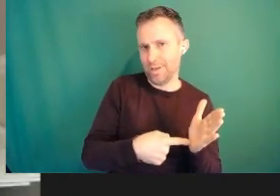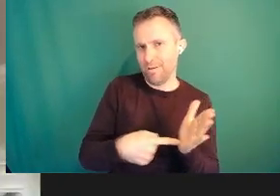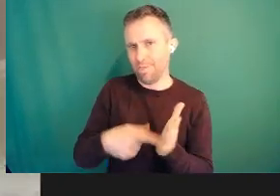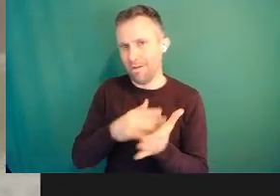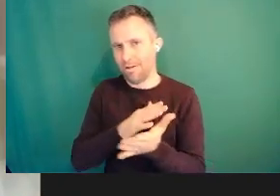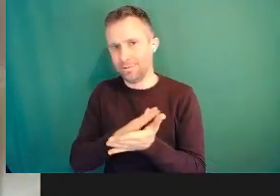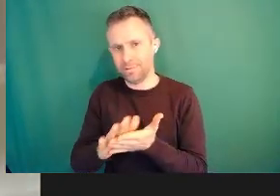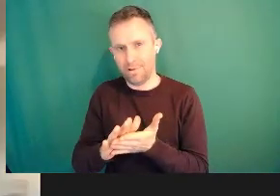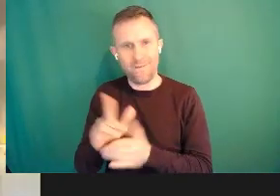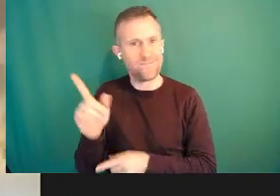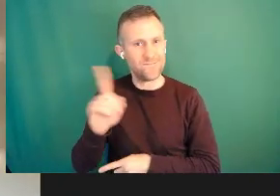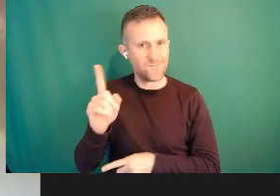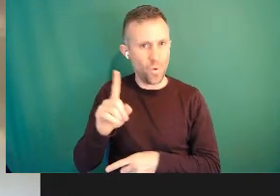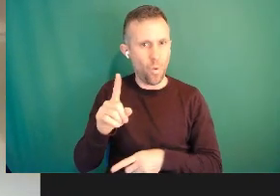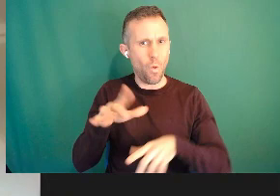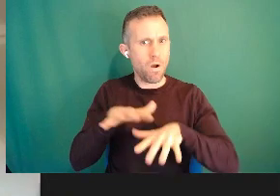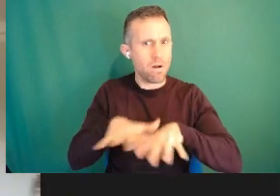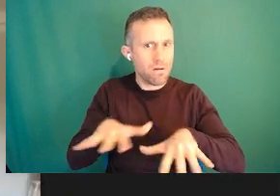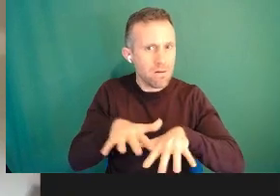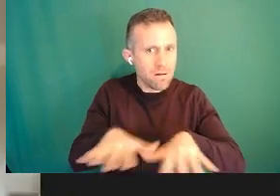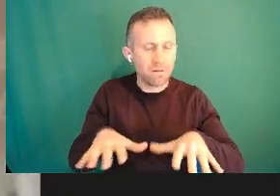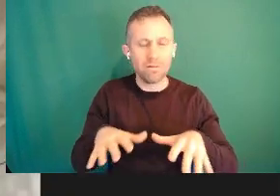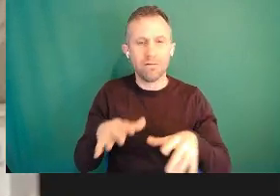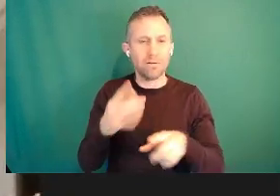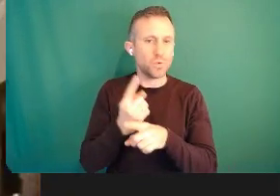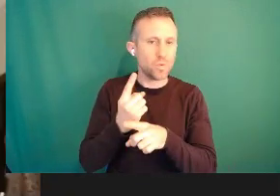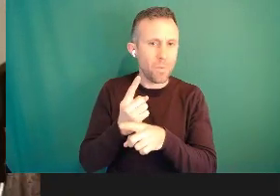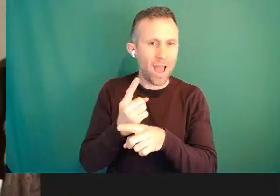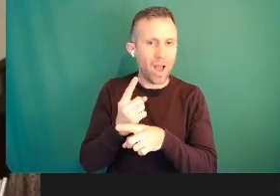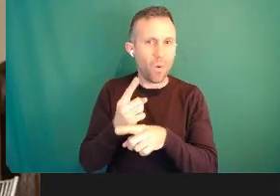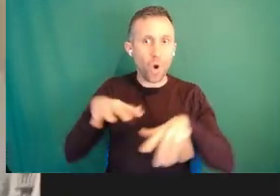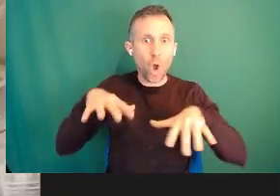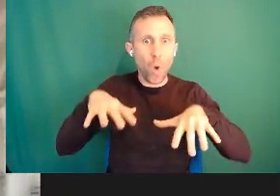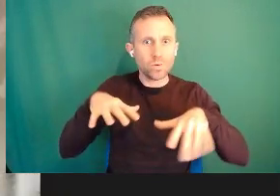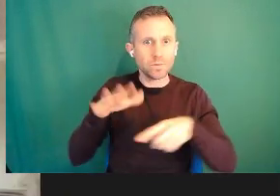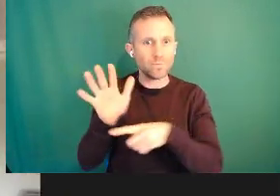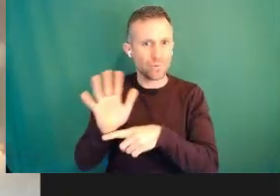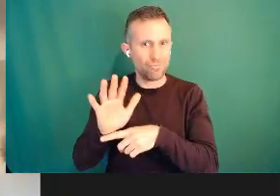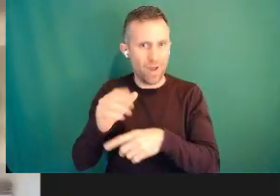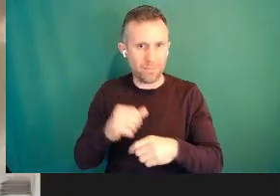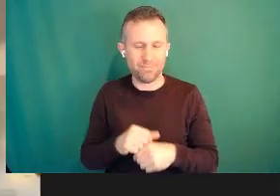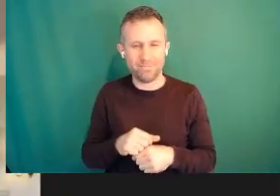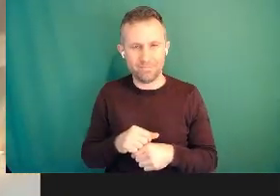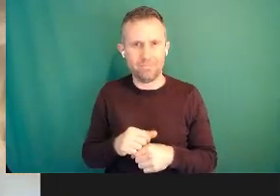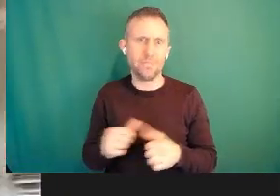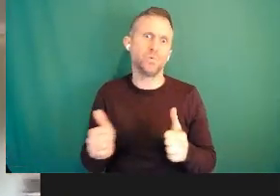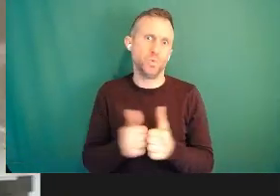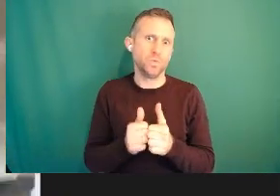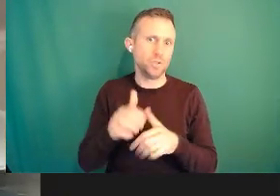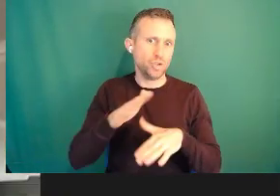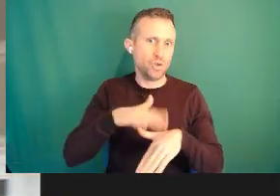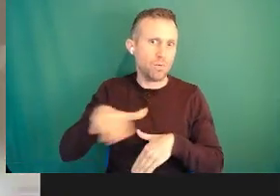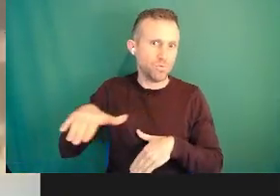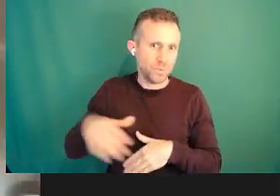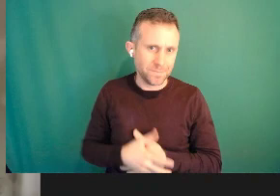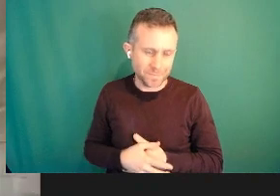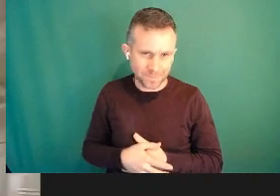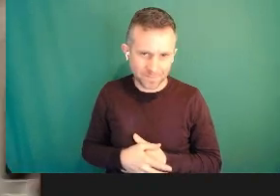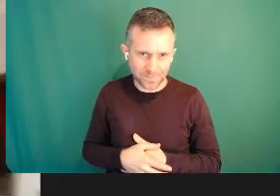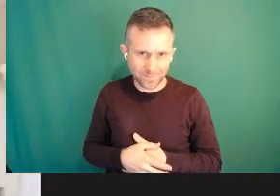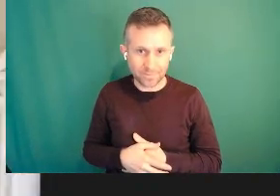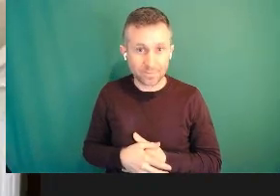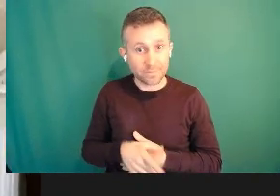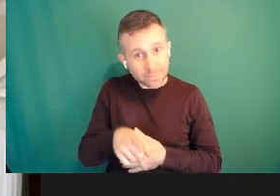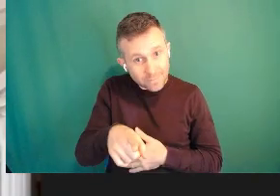children. So this is our stone hall. If you do watch Ghosts, you might recognise it as the common